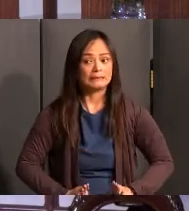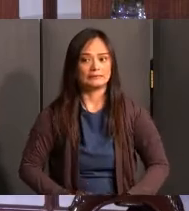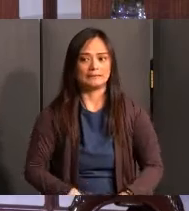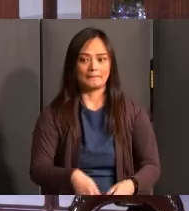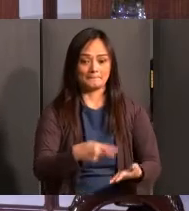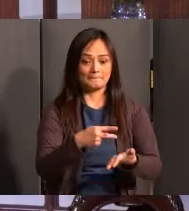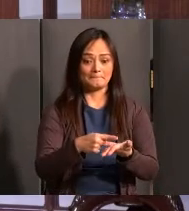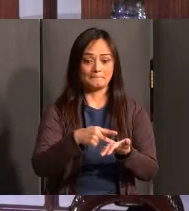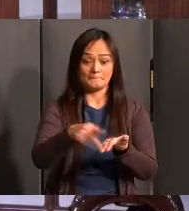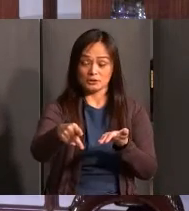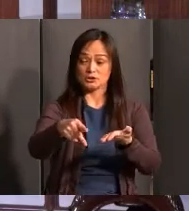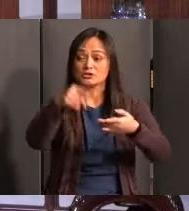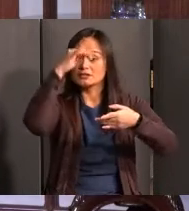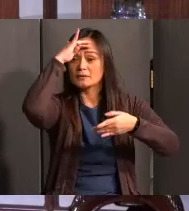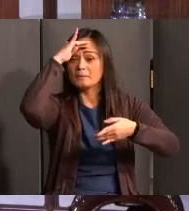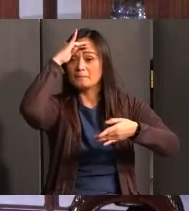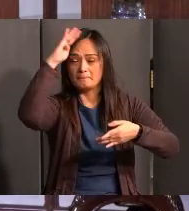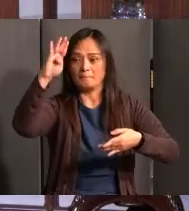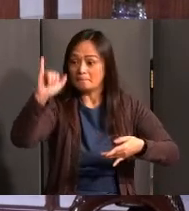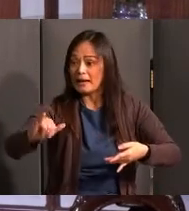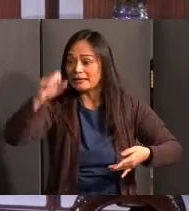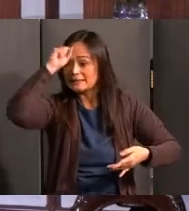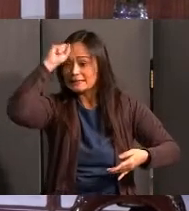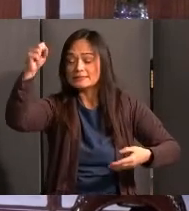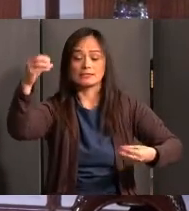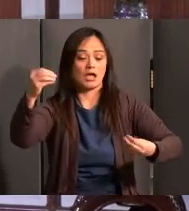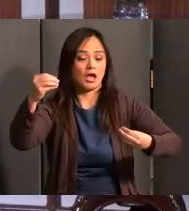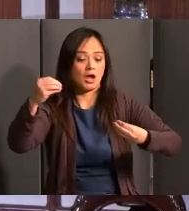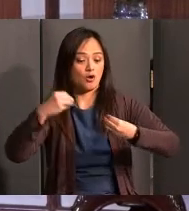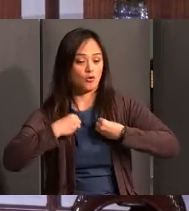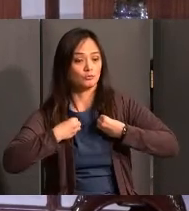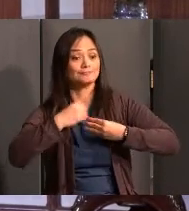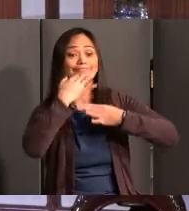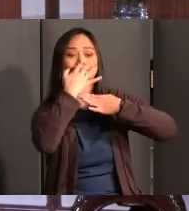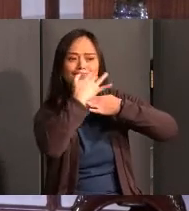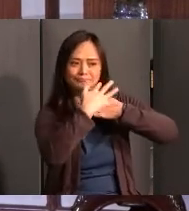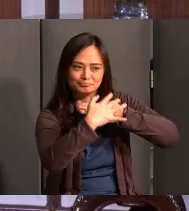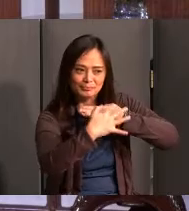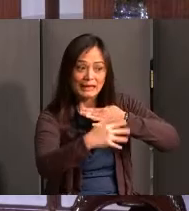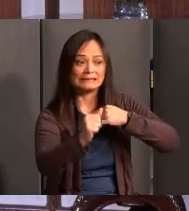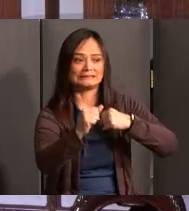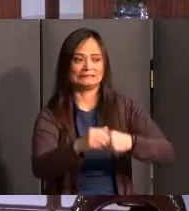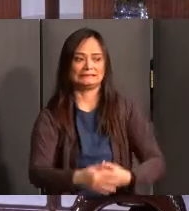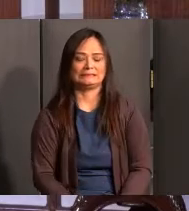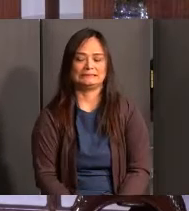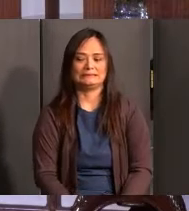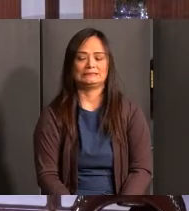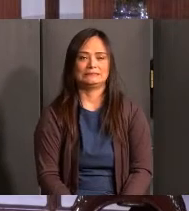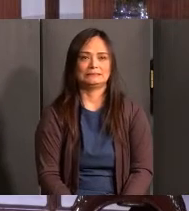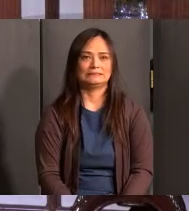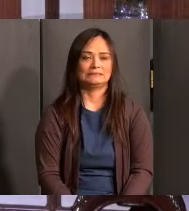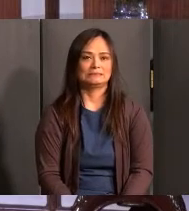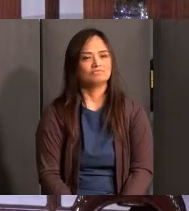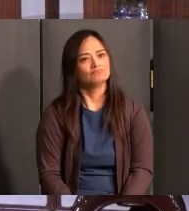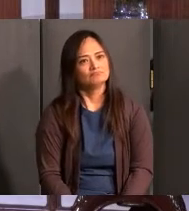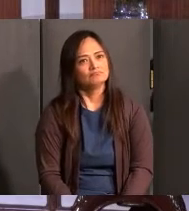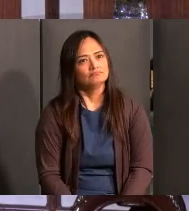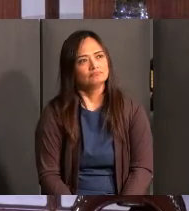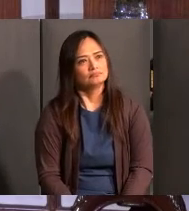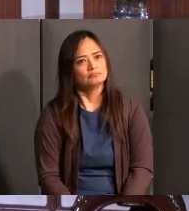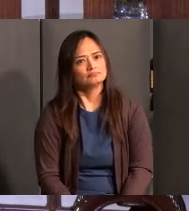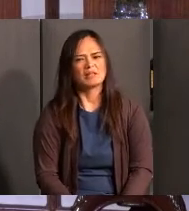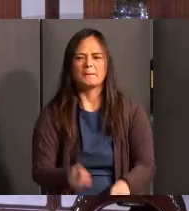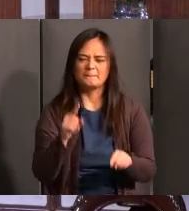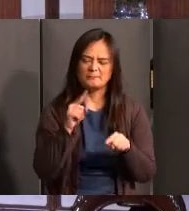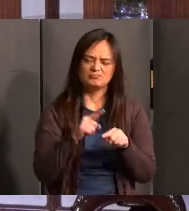Is that truth? It is. It's what the Bible says. Pero ang hindi maganda sa mga nag-a-attend